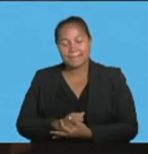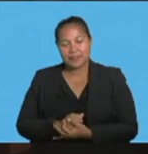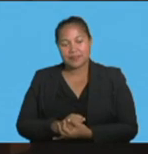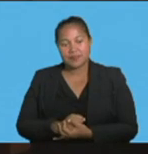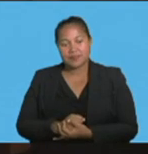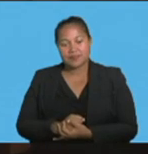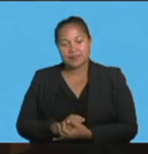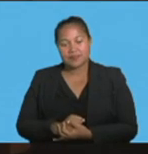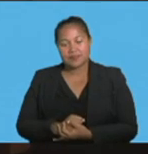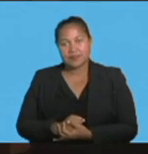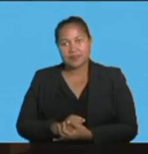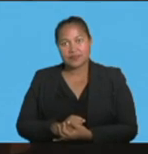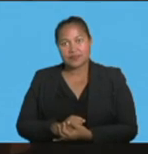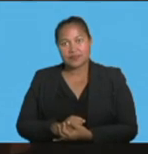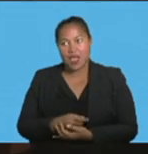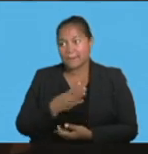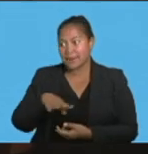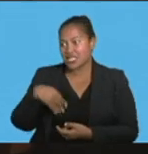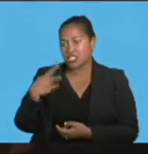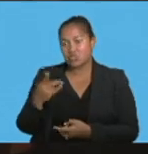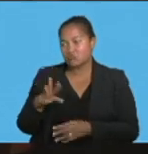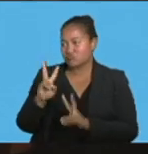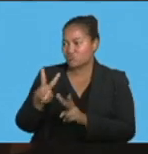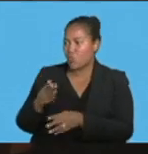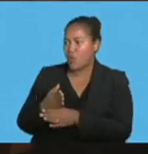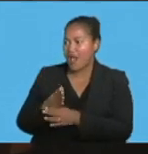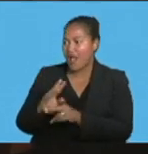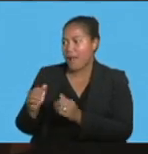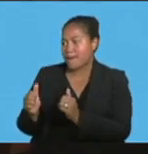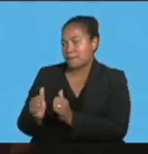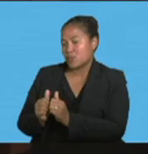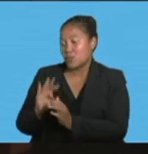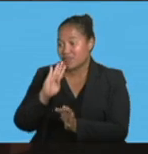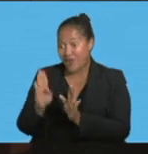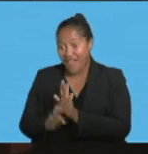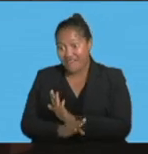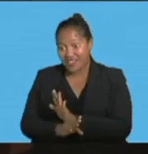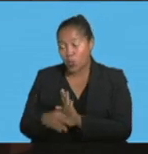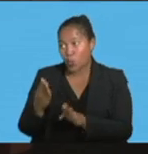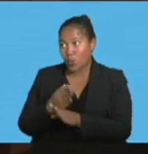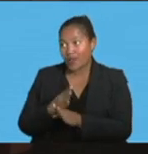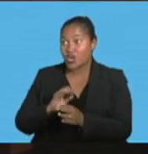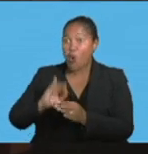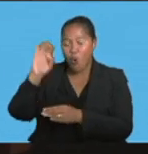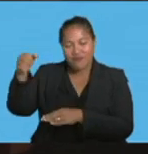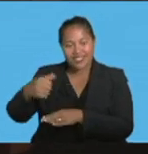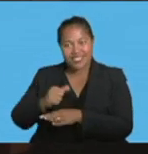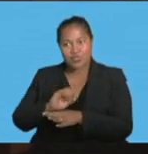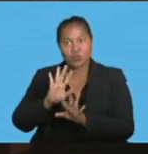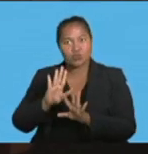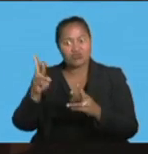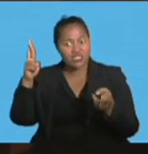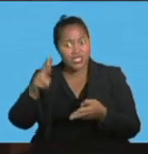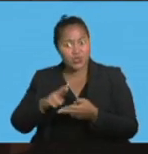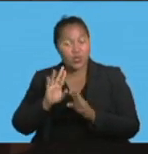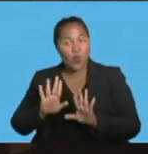The Ministry will also look in partnership with private facilities locally and overseas to reduce waiting time in certain results such as